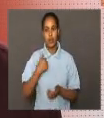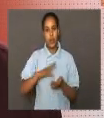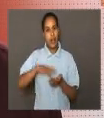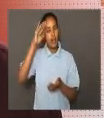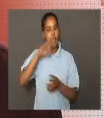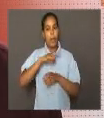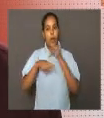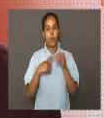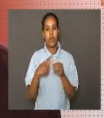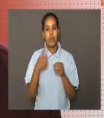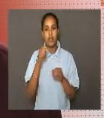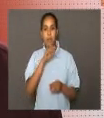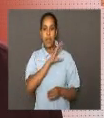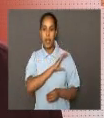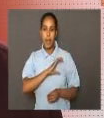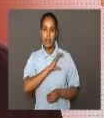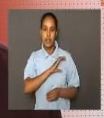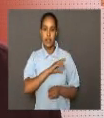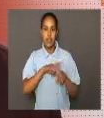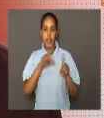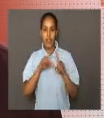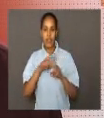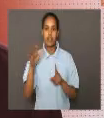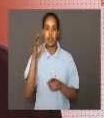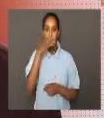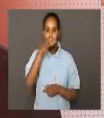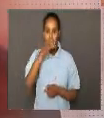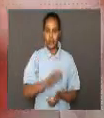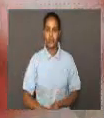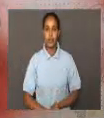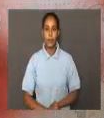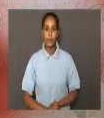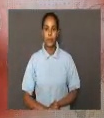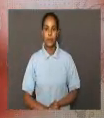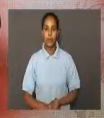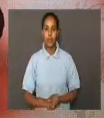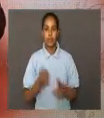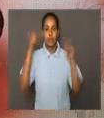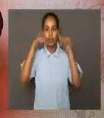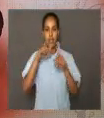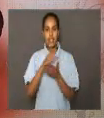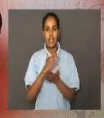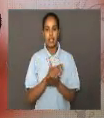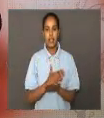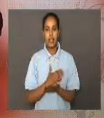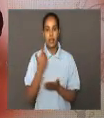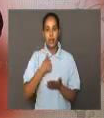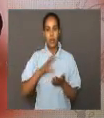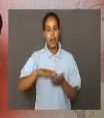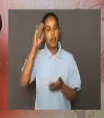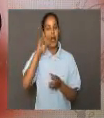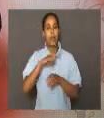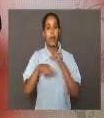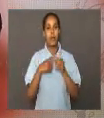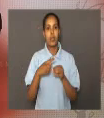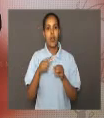learn about the behaviors of different solutions. In today's lesson, we will learn